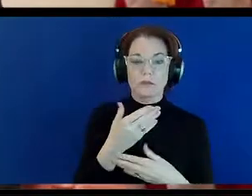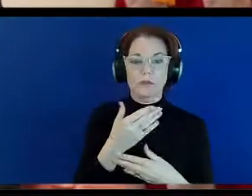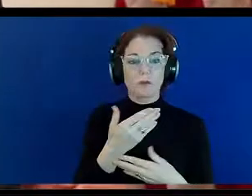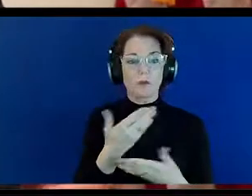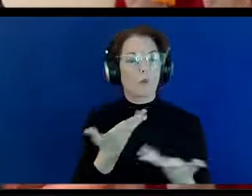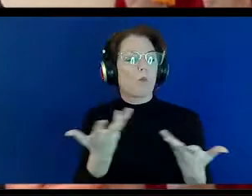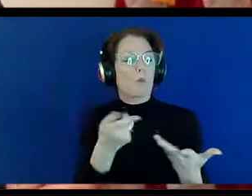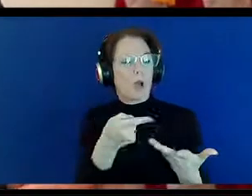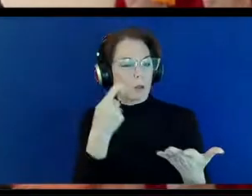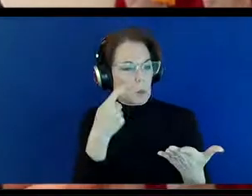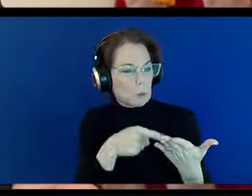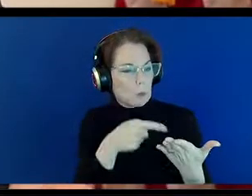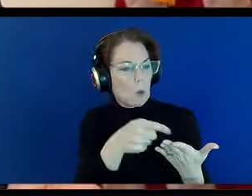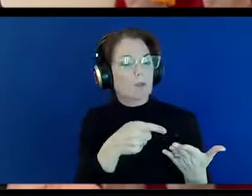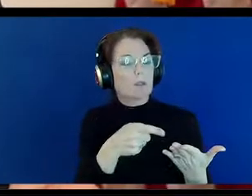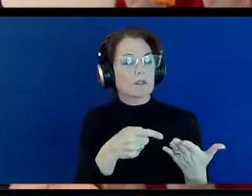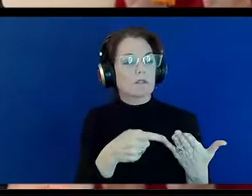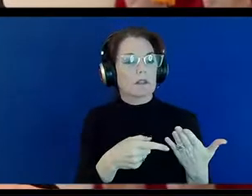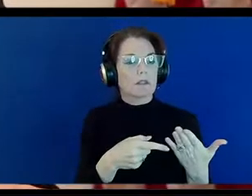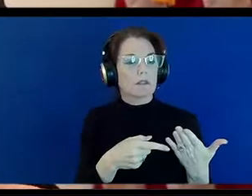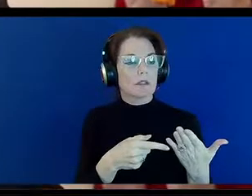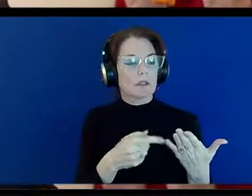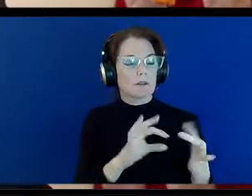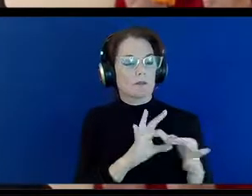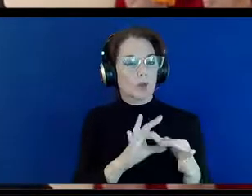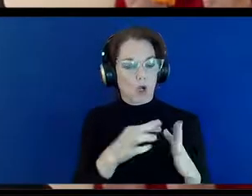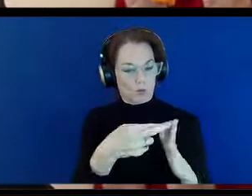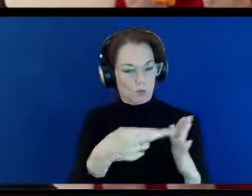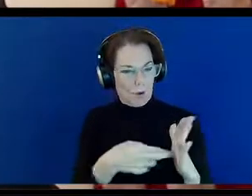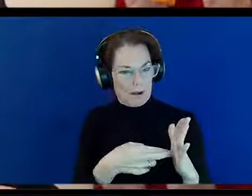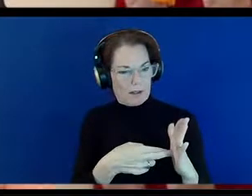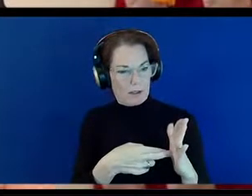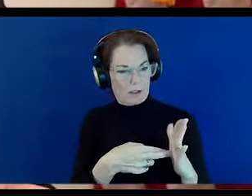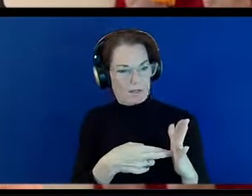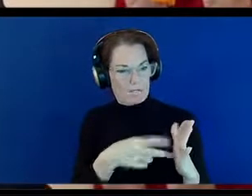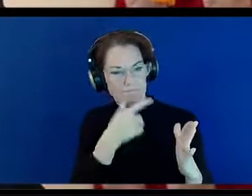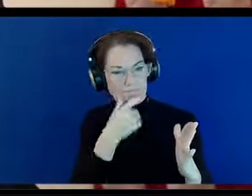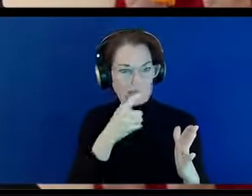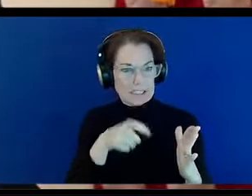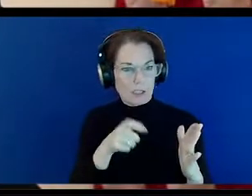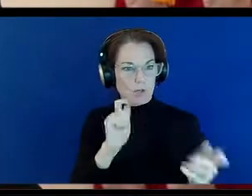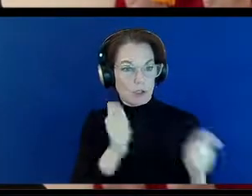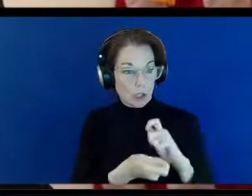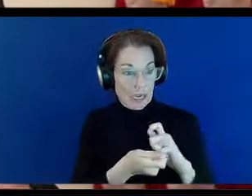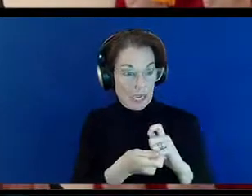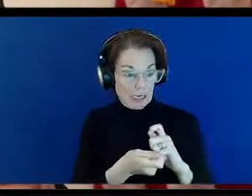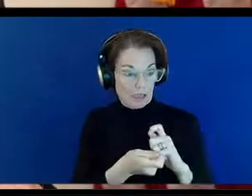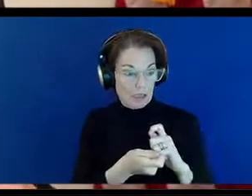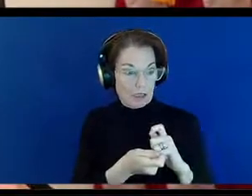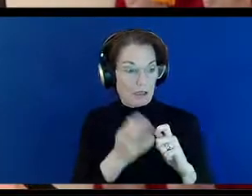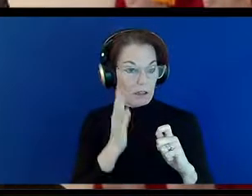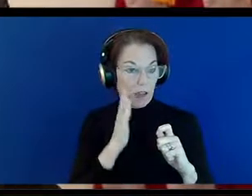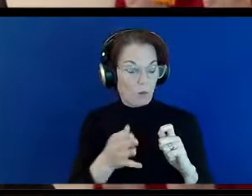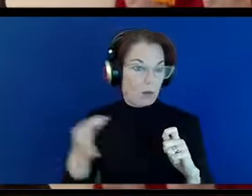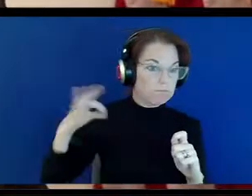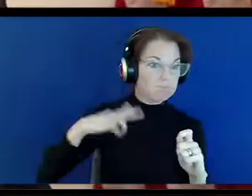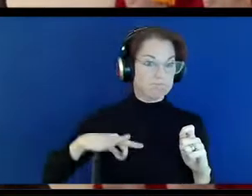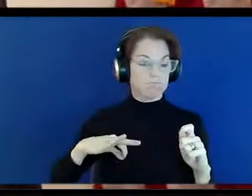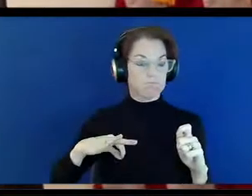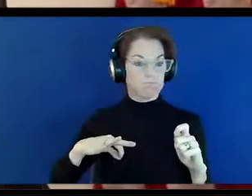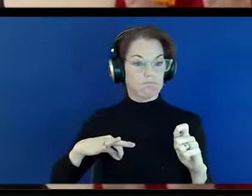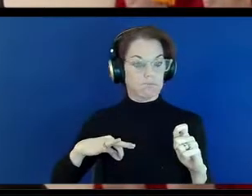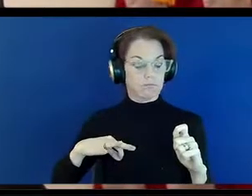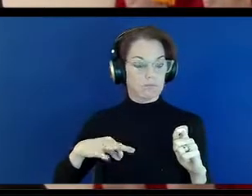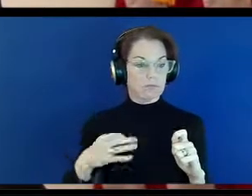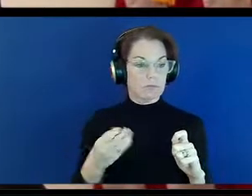often, the regulations that need to be maybe changed that would give us the biggest bang for our buck to